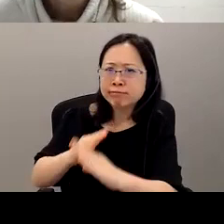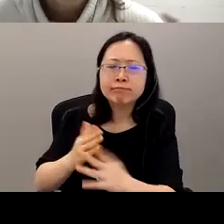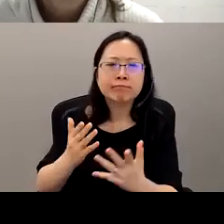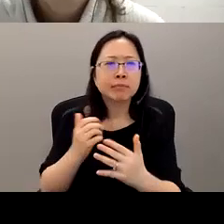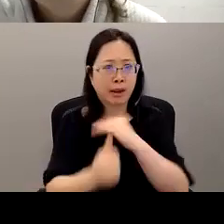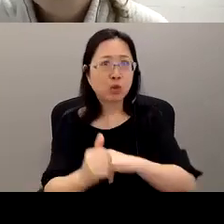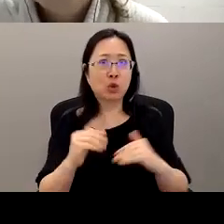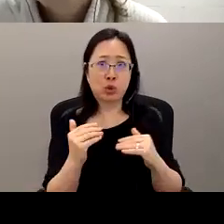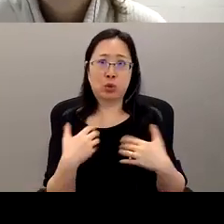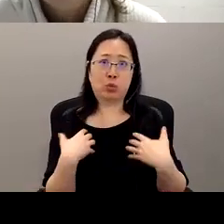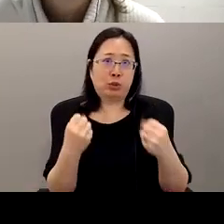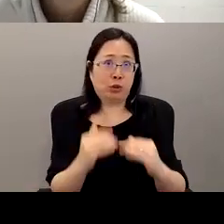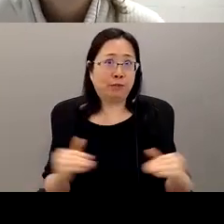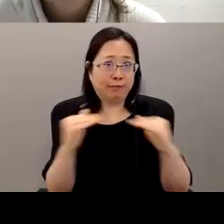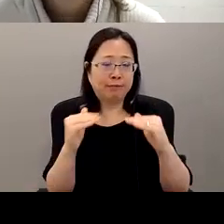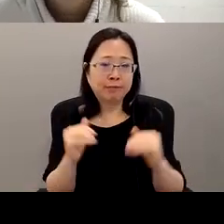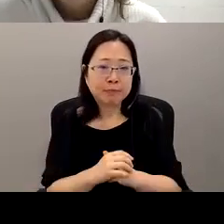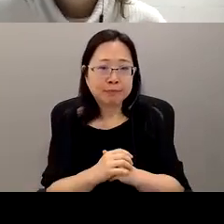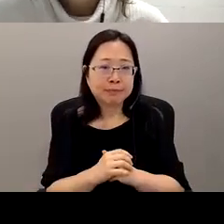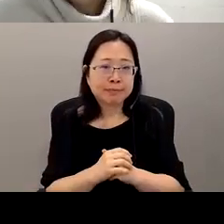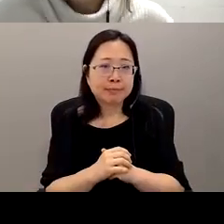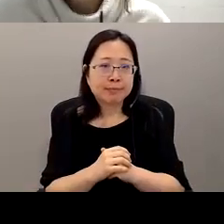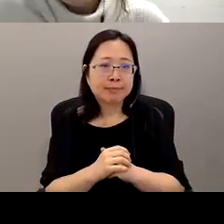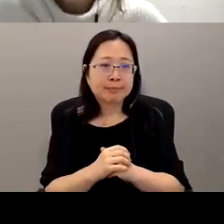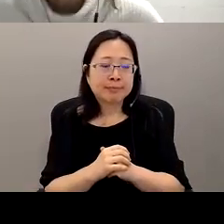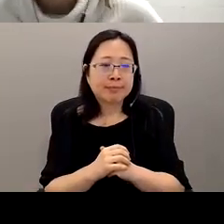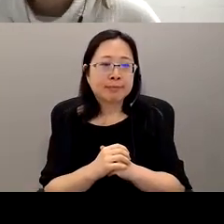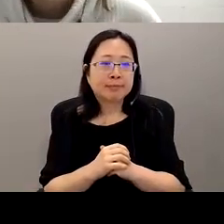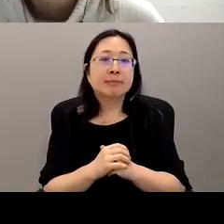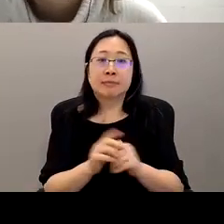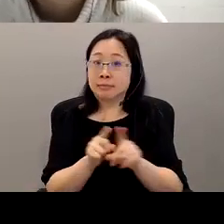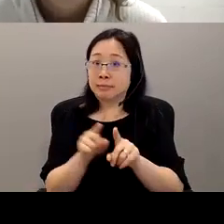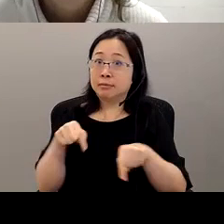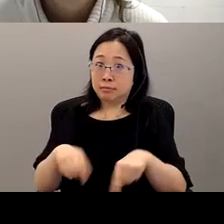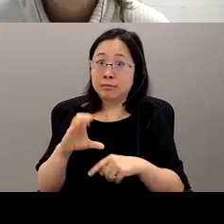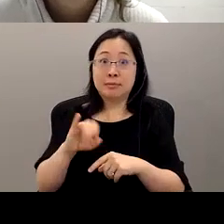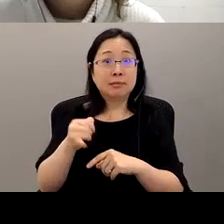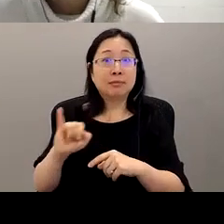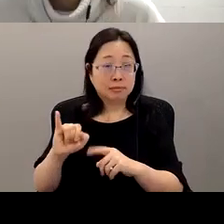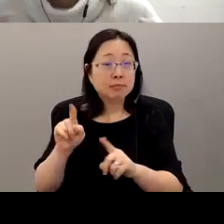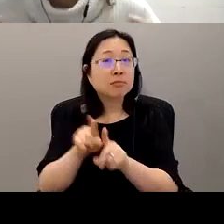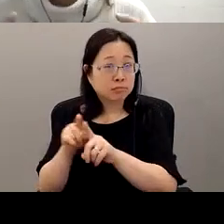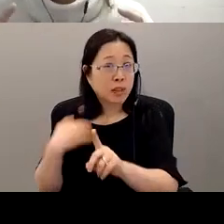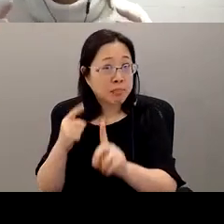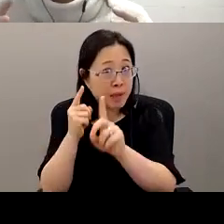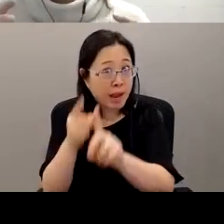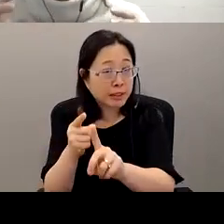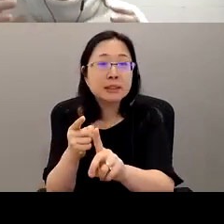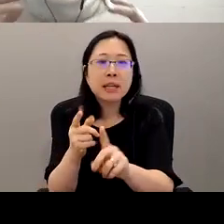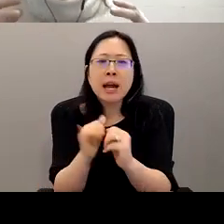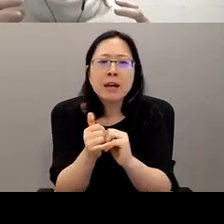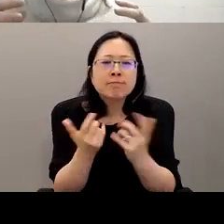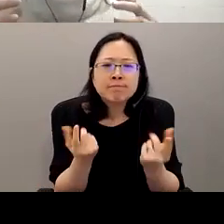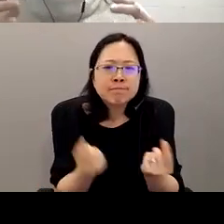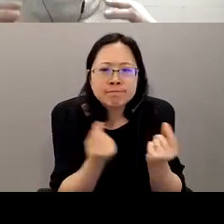Part of what our mandate is as an organization is also to create a restorative region. So we're really working on this